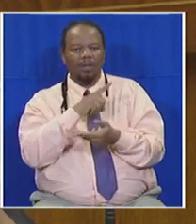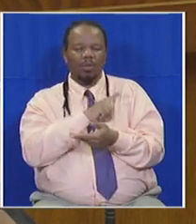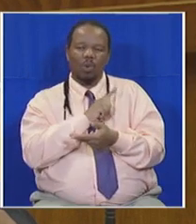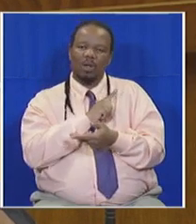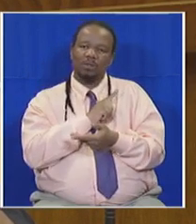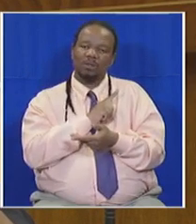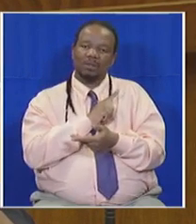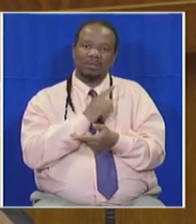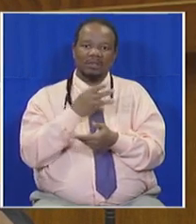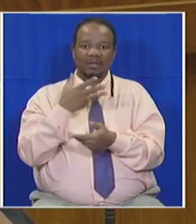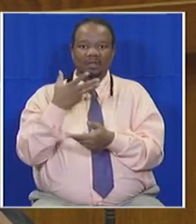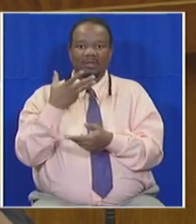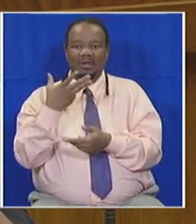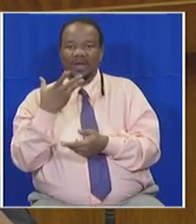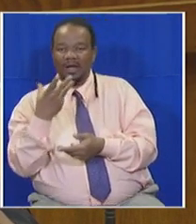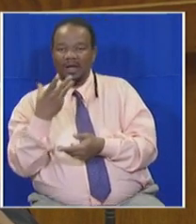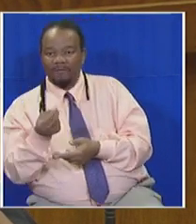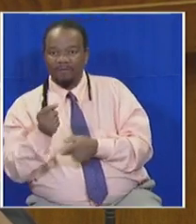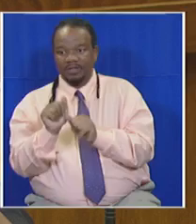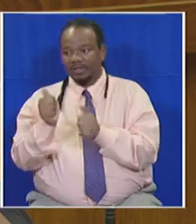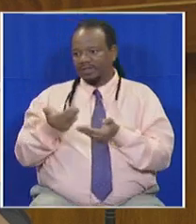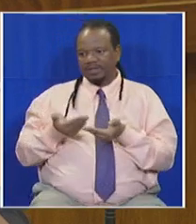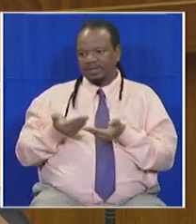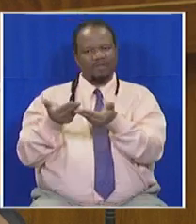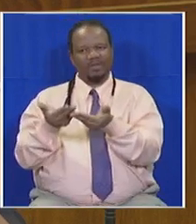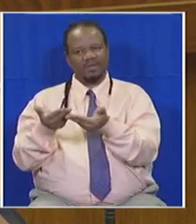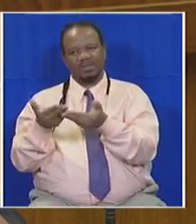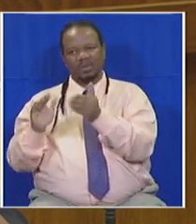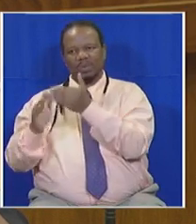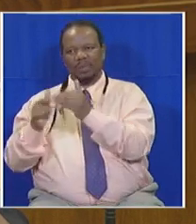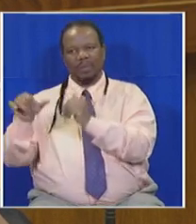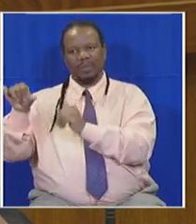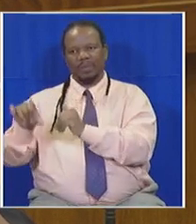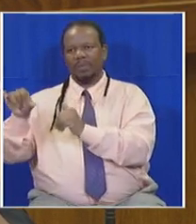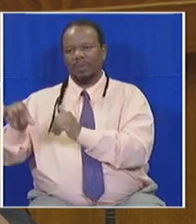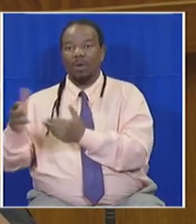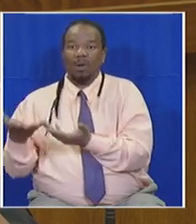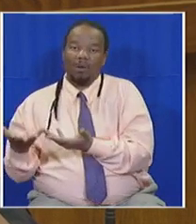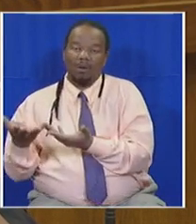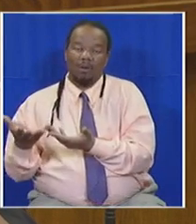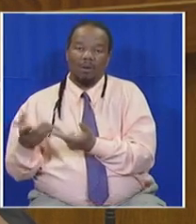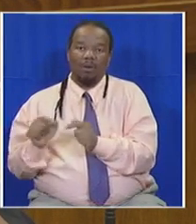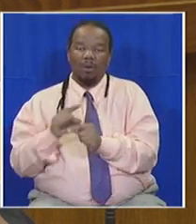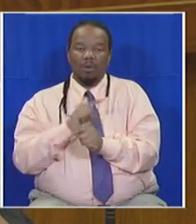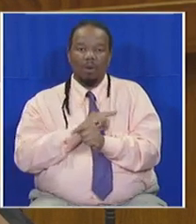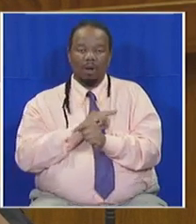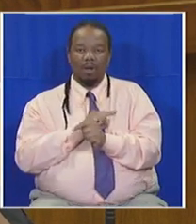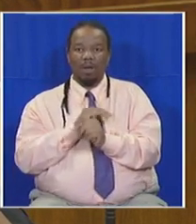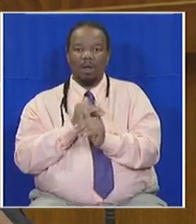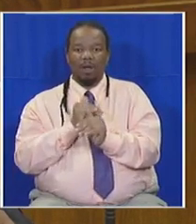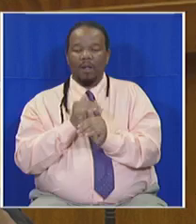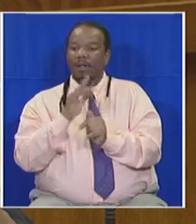in the general rendering of services to the community, procedures that are not or are